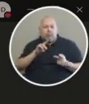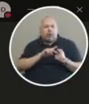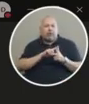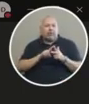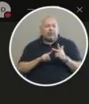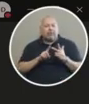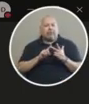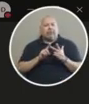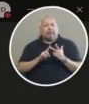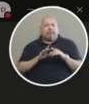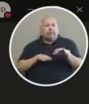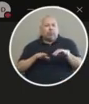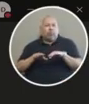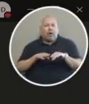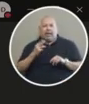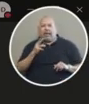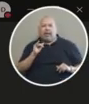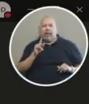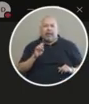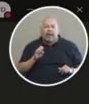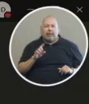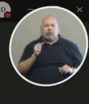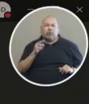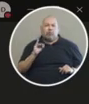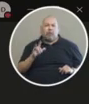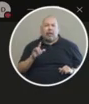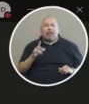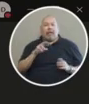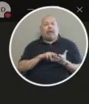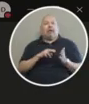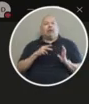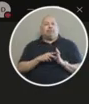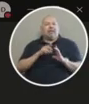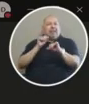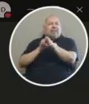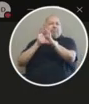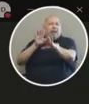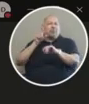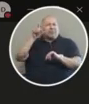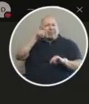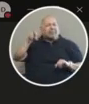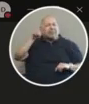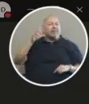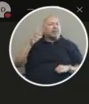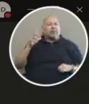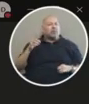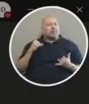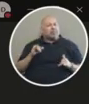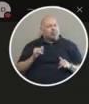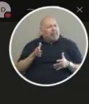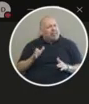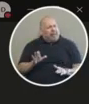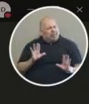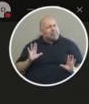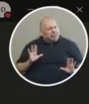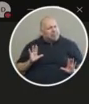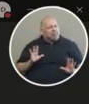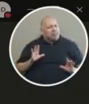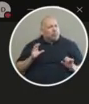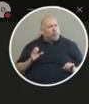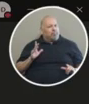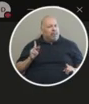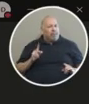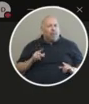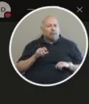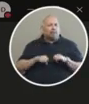speak to hikes, the hiking trails. And by that, I mean in the mountains. I mean, what will still be allowed will be